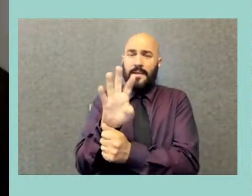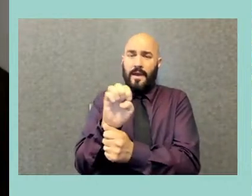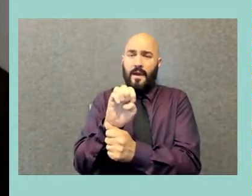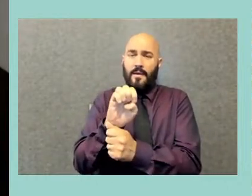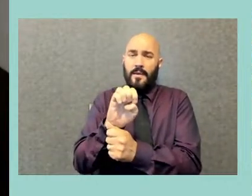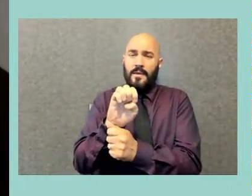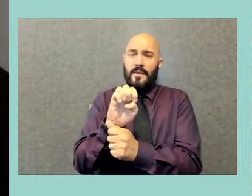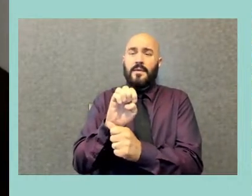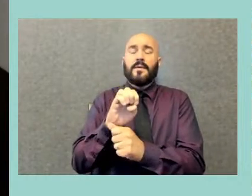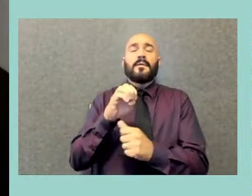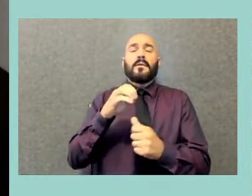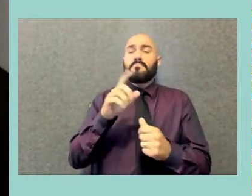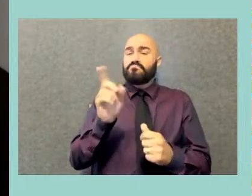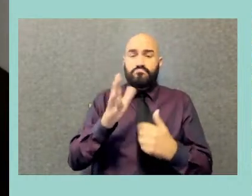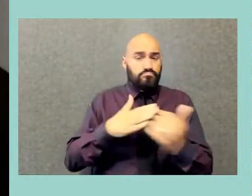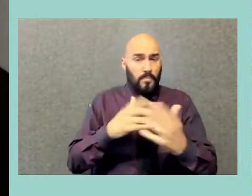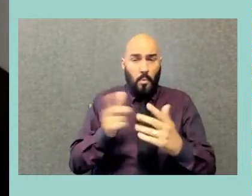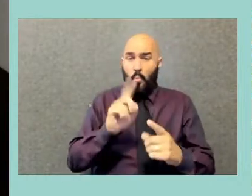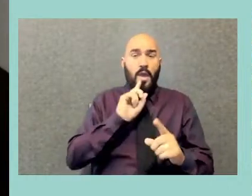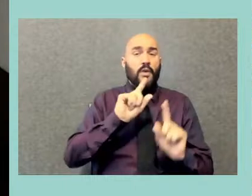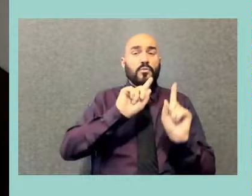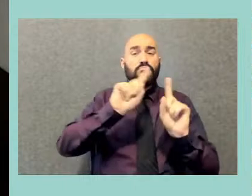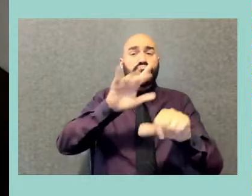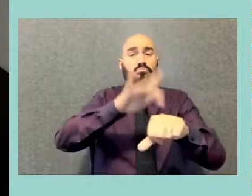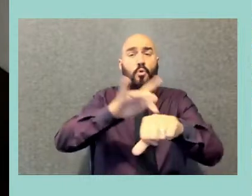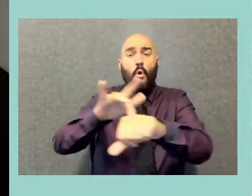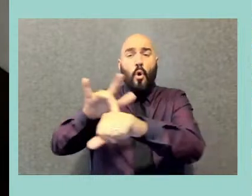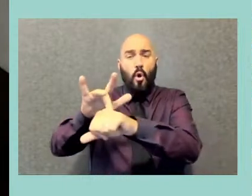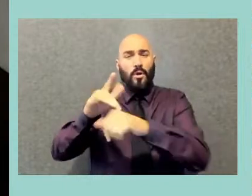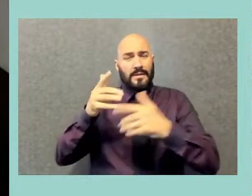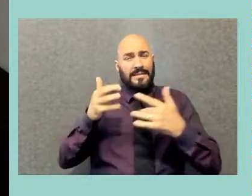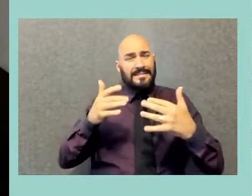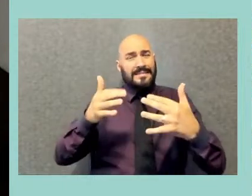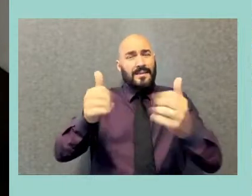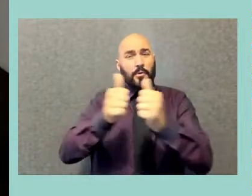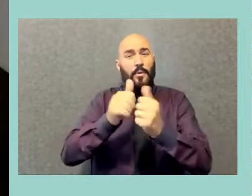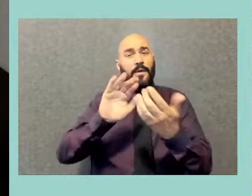Wherever you go, go in peace.